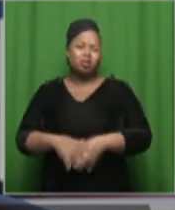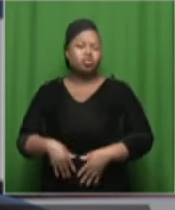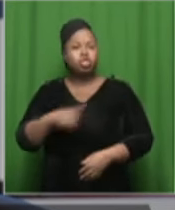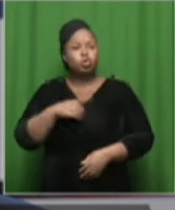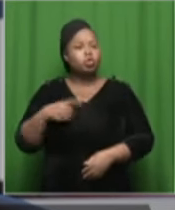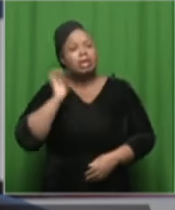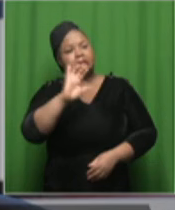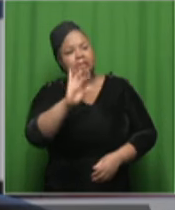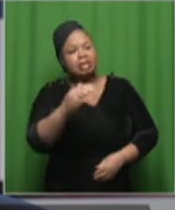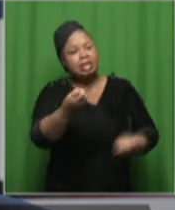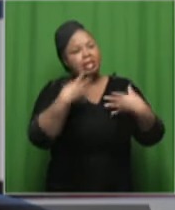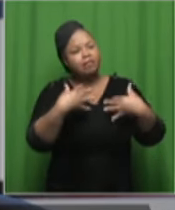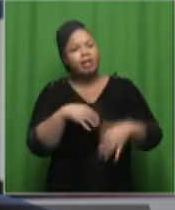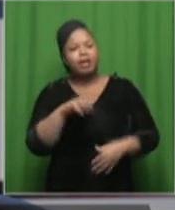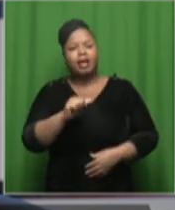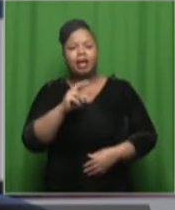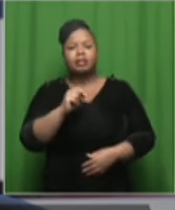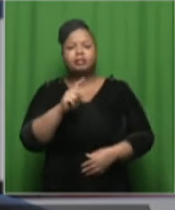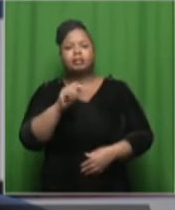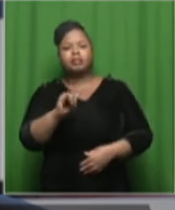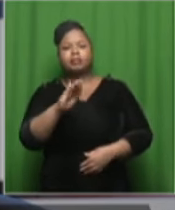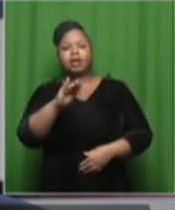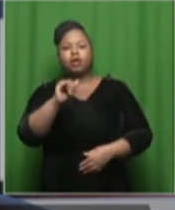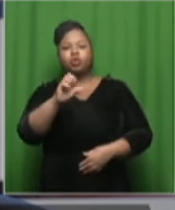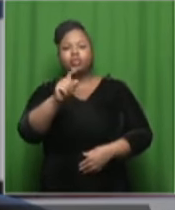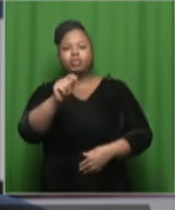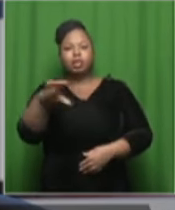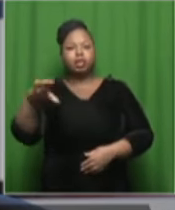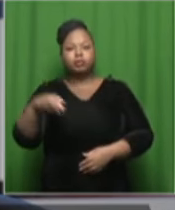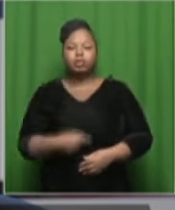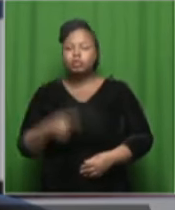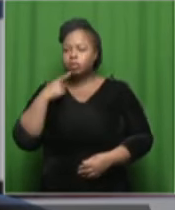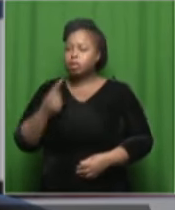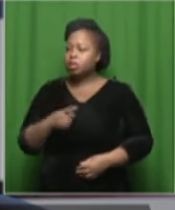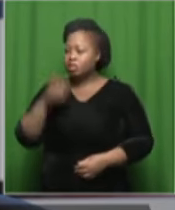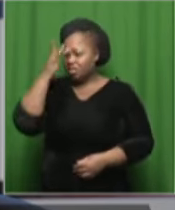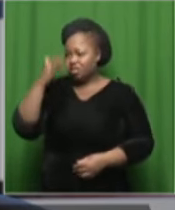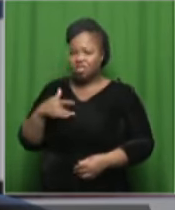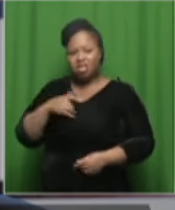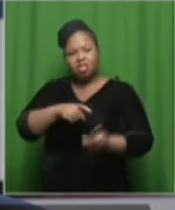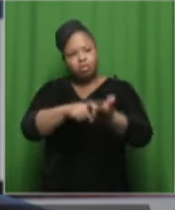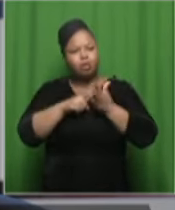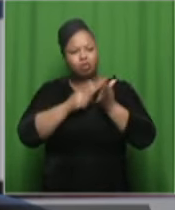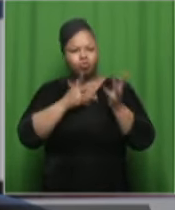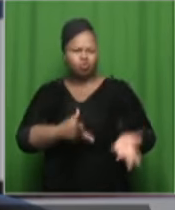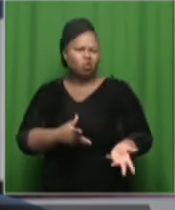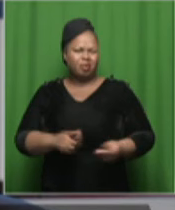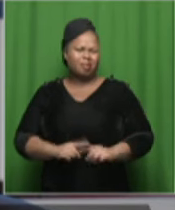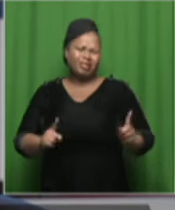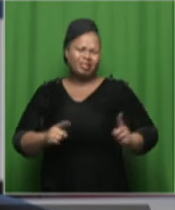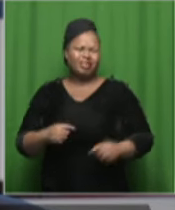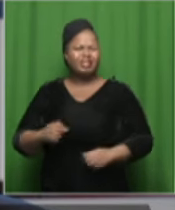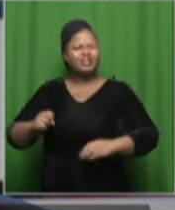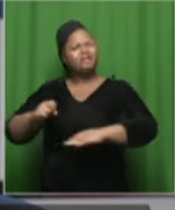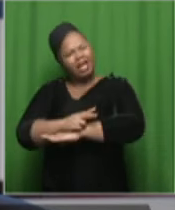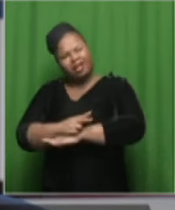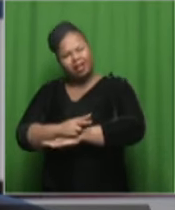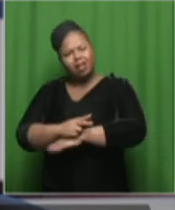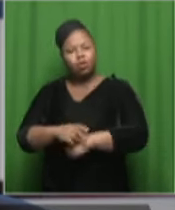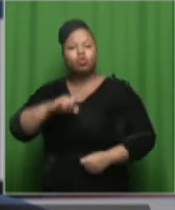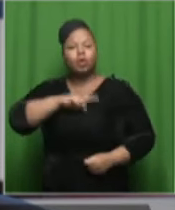to give you antibiotics. A lot of GPs say, well, they feel so pressurized by their patients to give them an antibiotic, even if they think it's a viral infection.